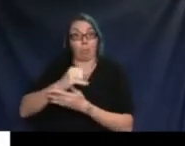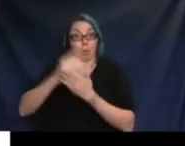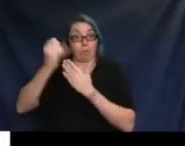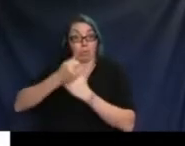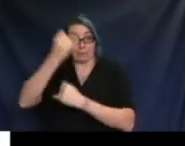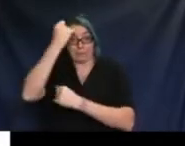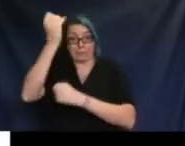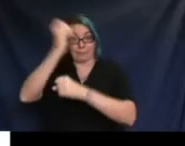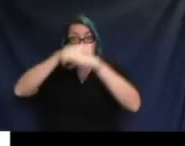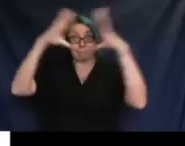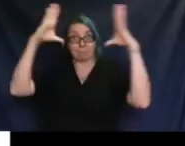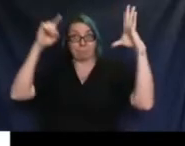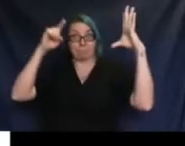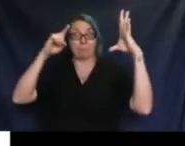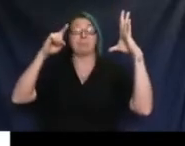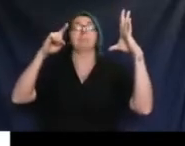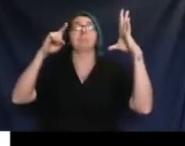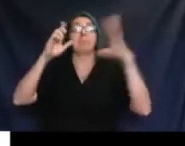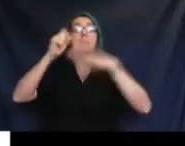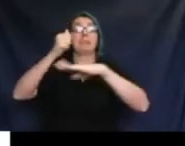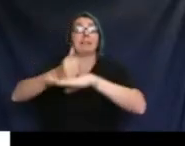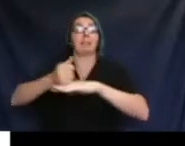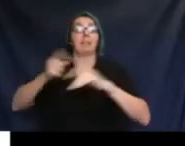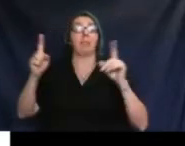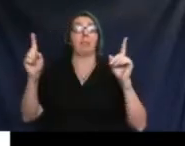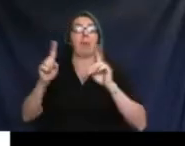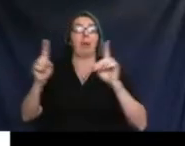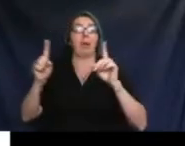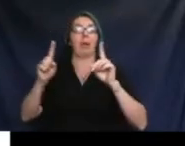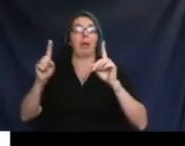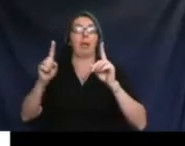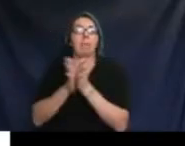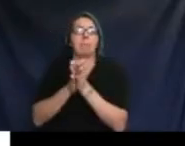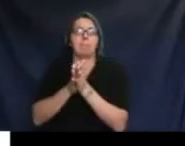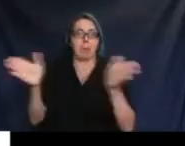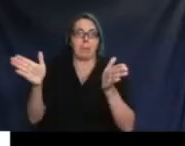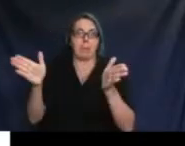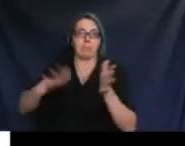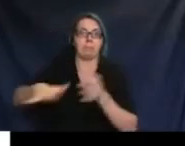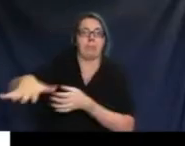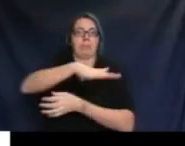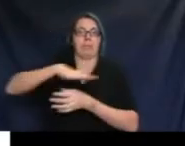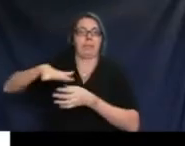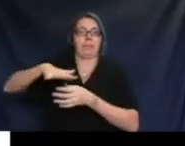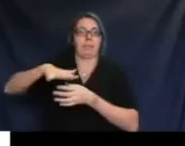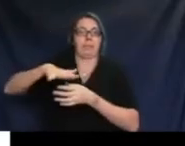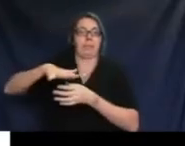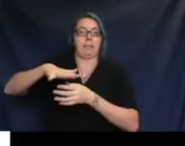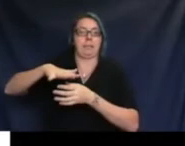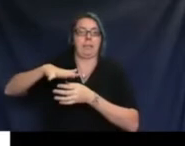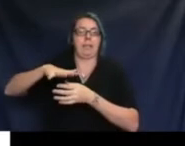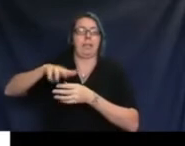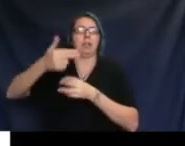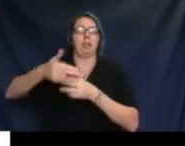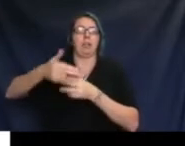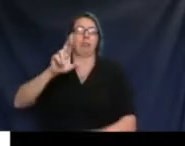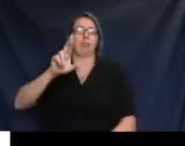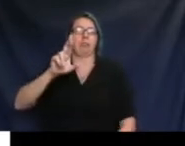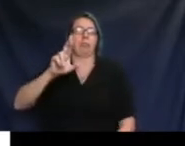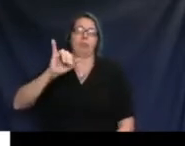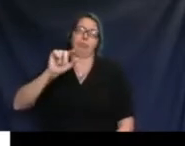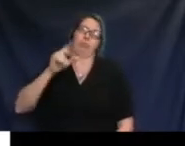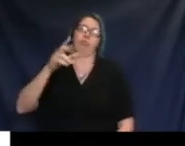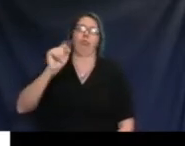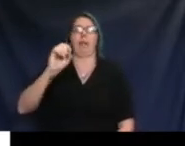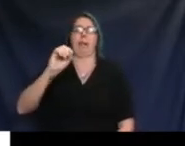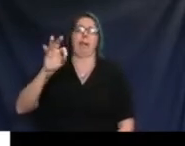experienced from the public right of way. And so what do we mean when we're talking about the public right of